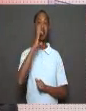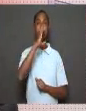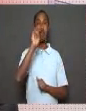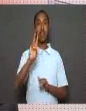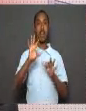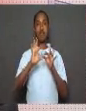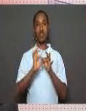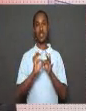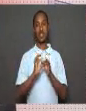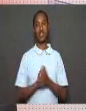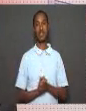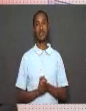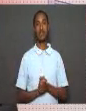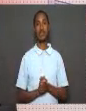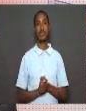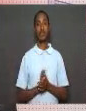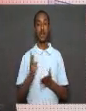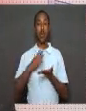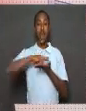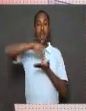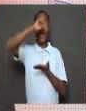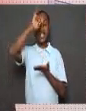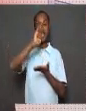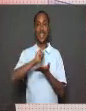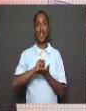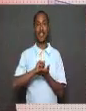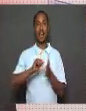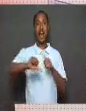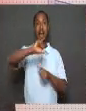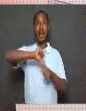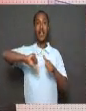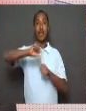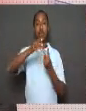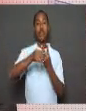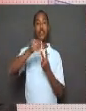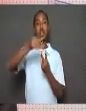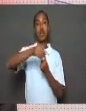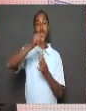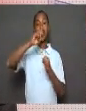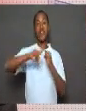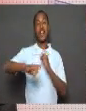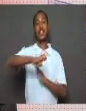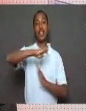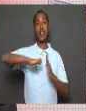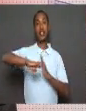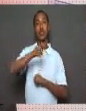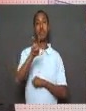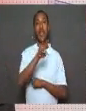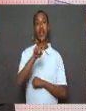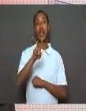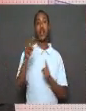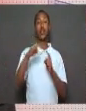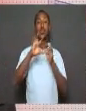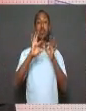bond. We learned that the atom that contributes the valence electron pair to